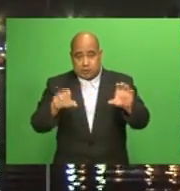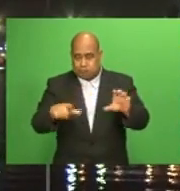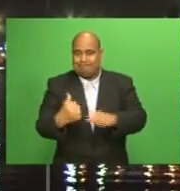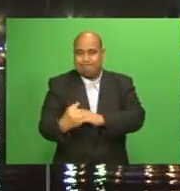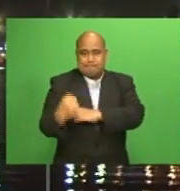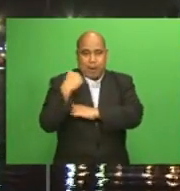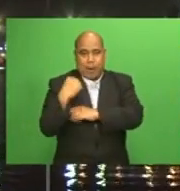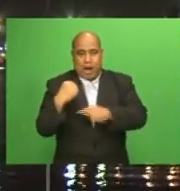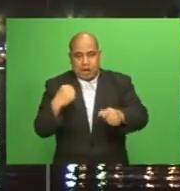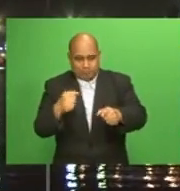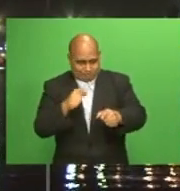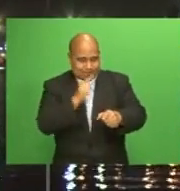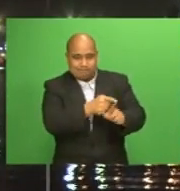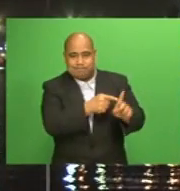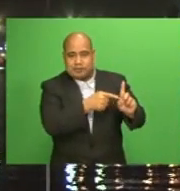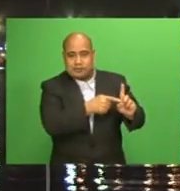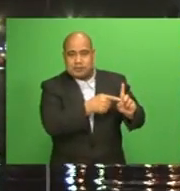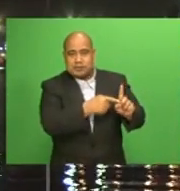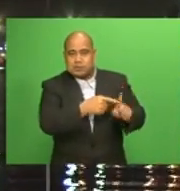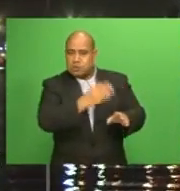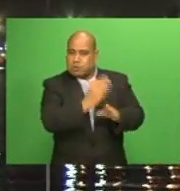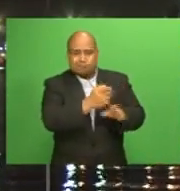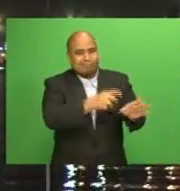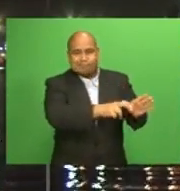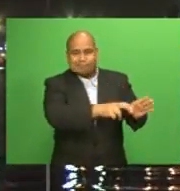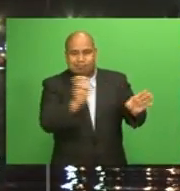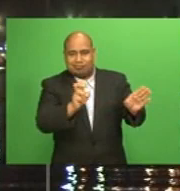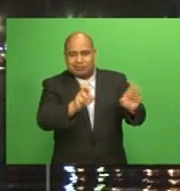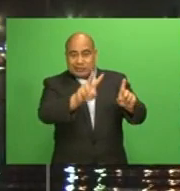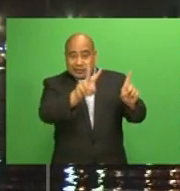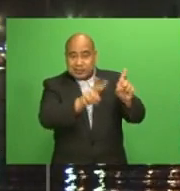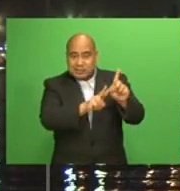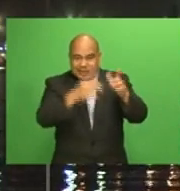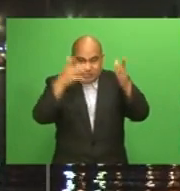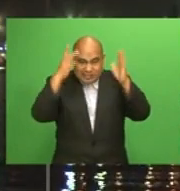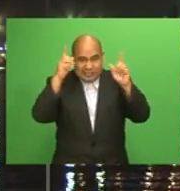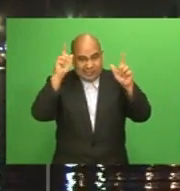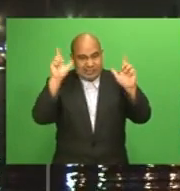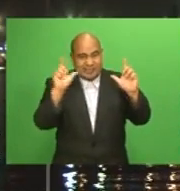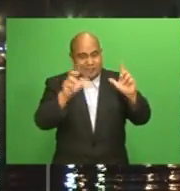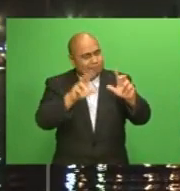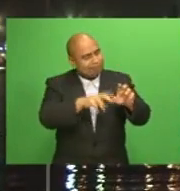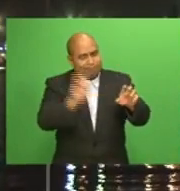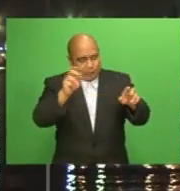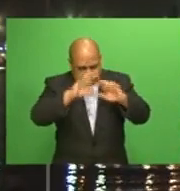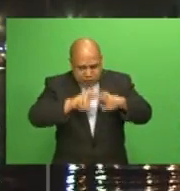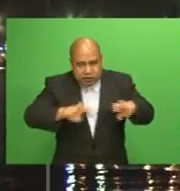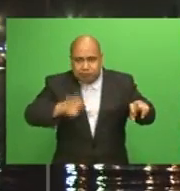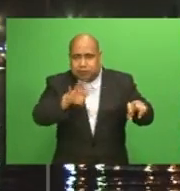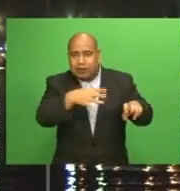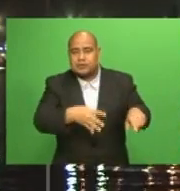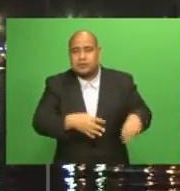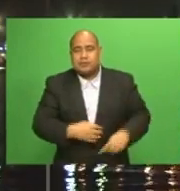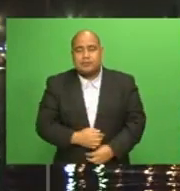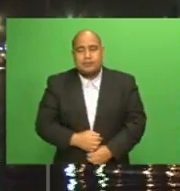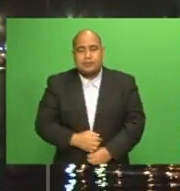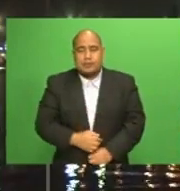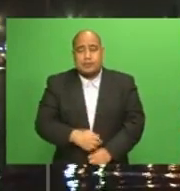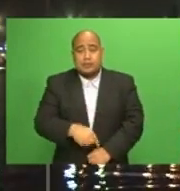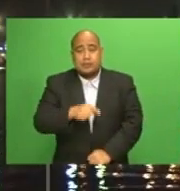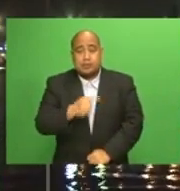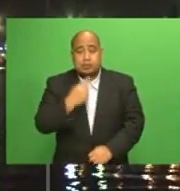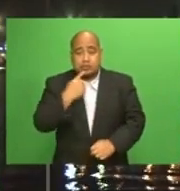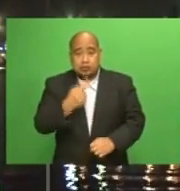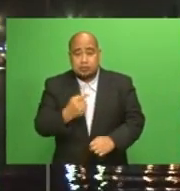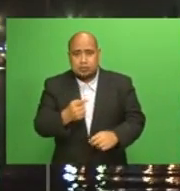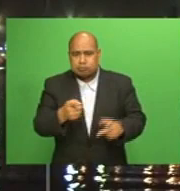Professor Paul Aluwalia pending an investigation into allegations of misconduct. Thompson stressed that an emergency meeting was called on